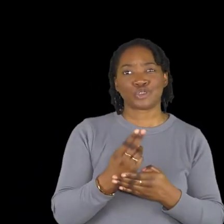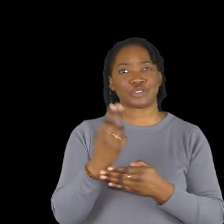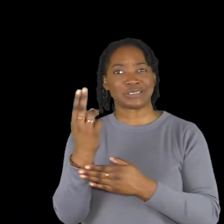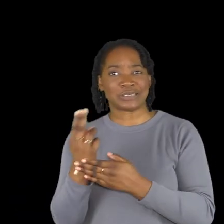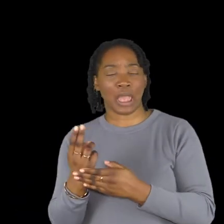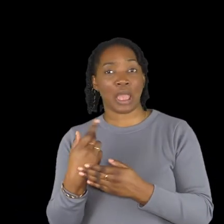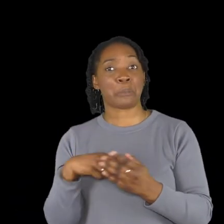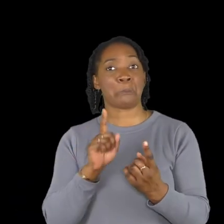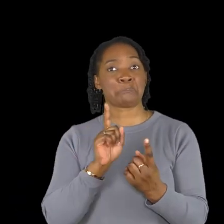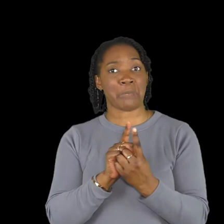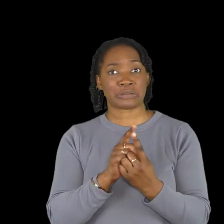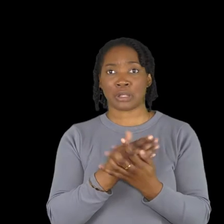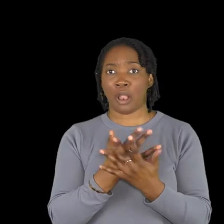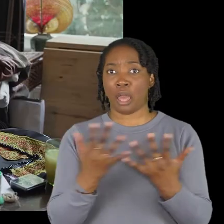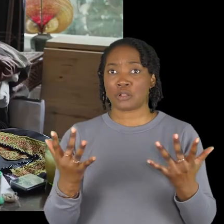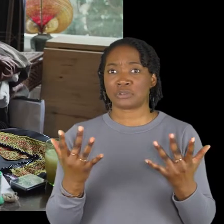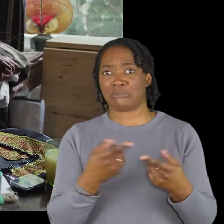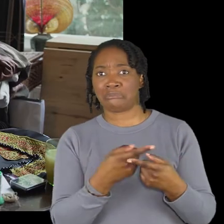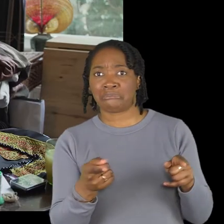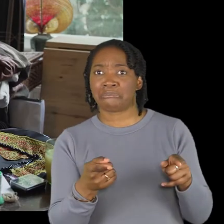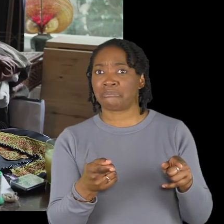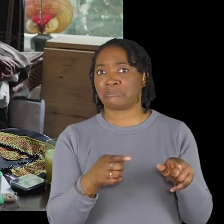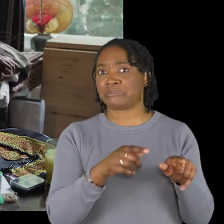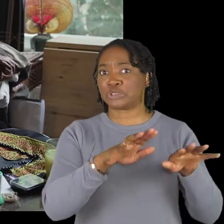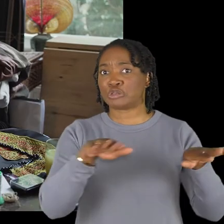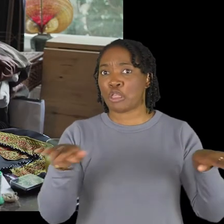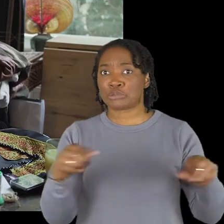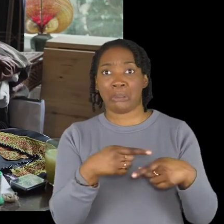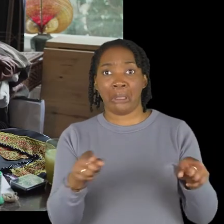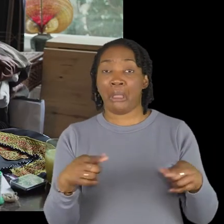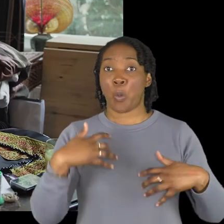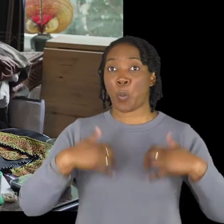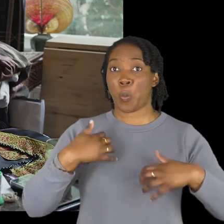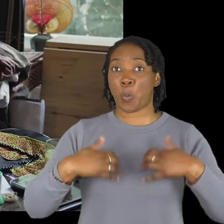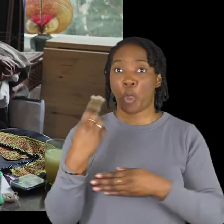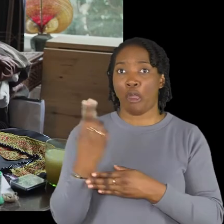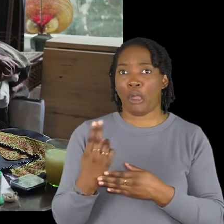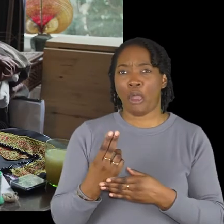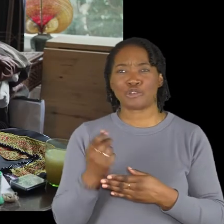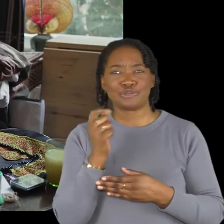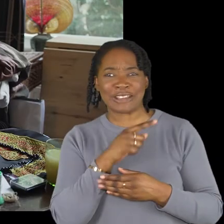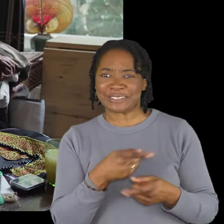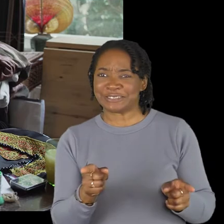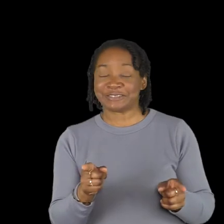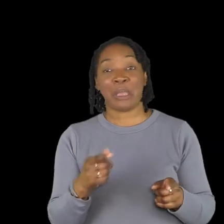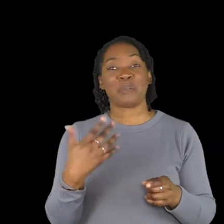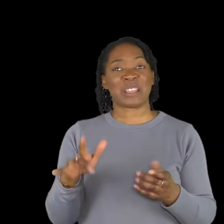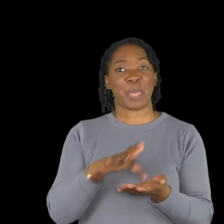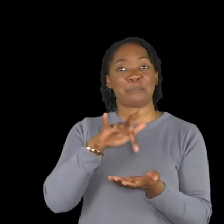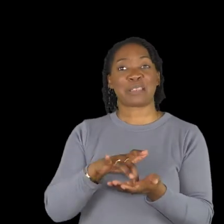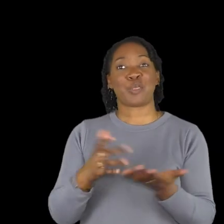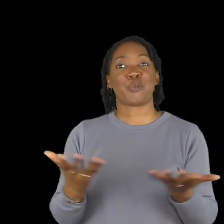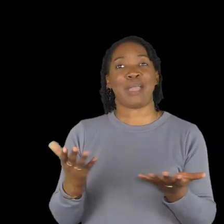I also then met lots of other strange little arty kids. And we were in Midtown Manhattan, which